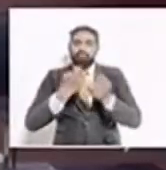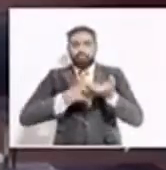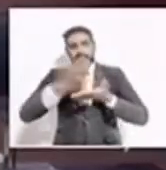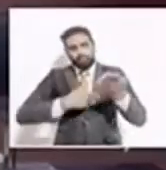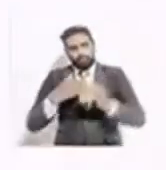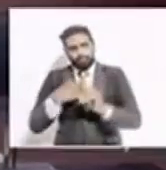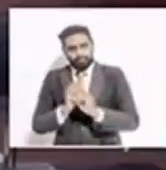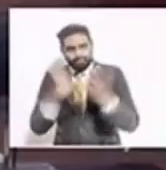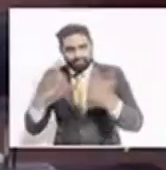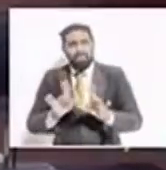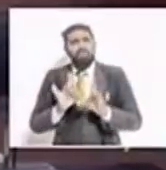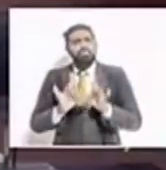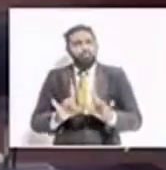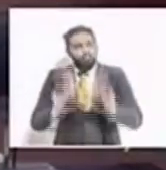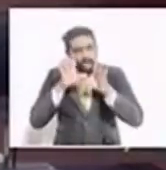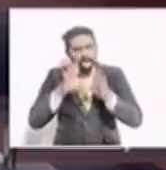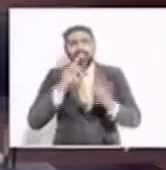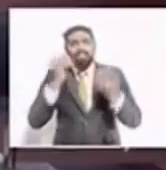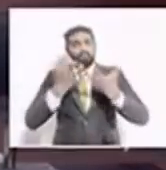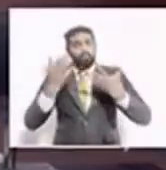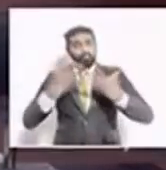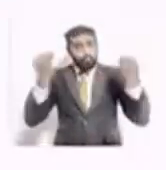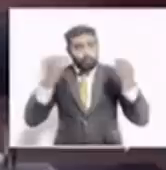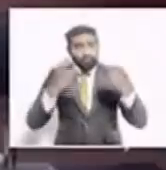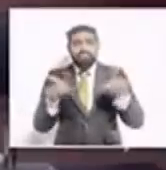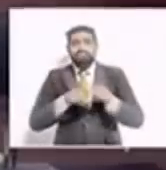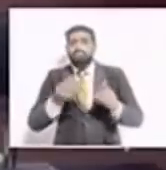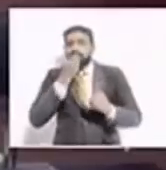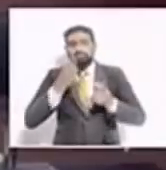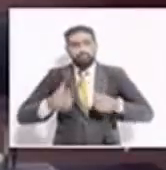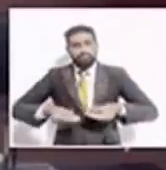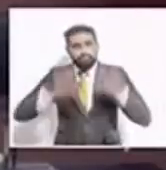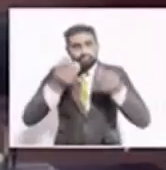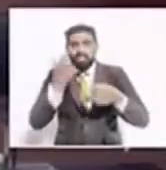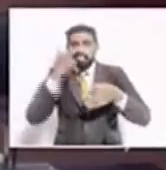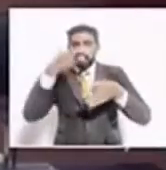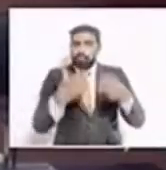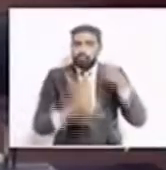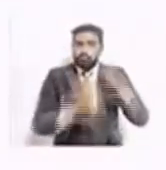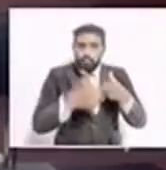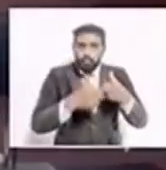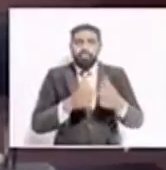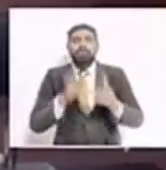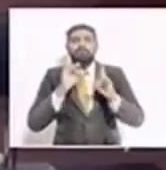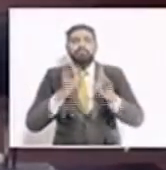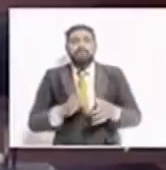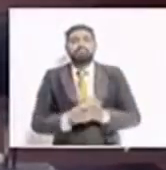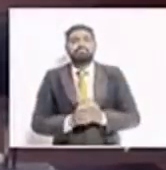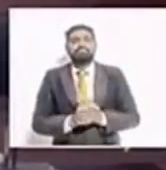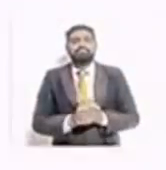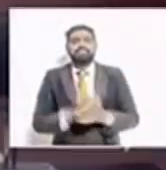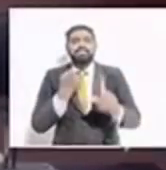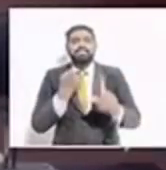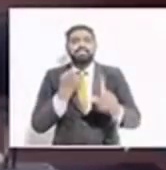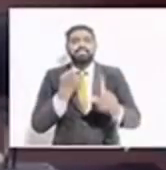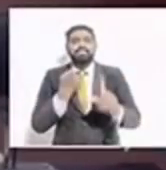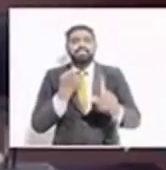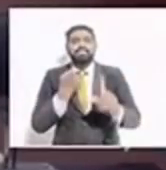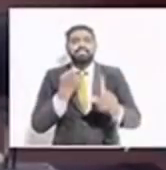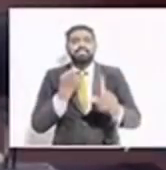outages, rise in prices and the fuel shortage and the rise in the price of 1 kilogram of milk powder to